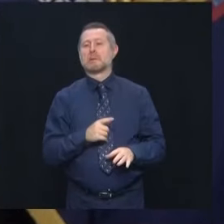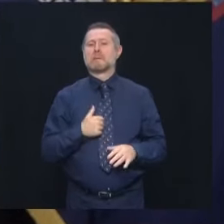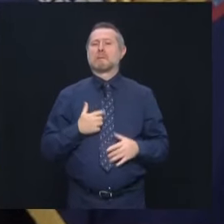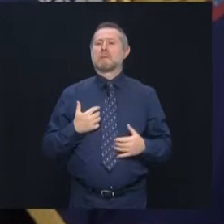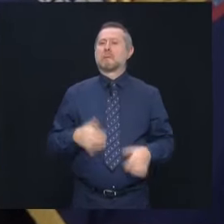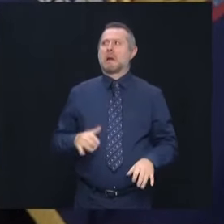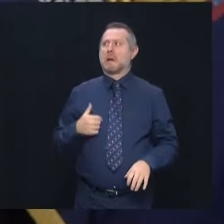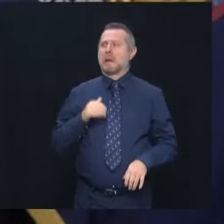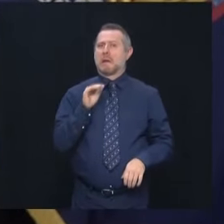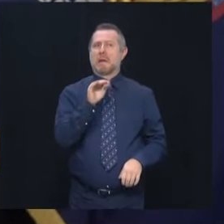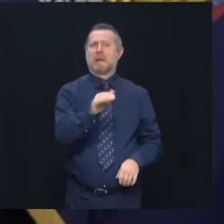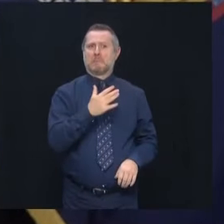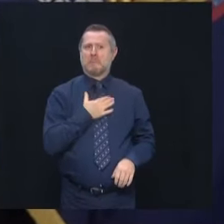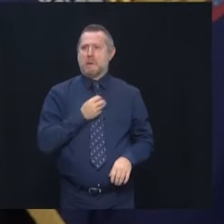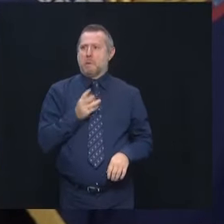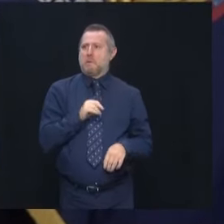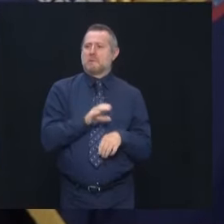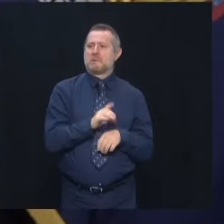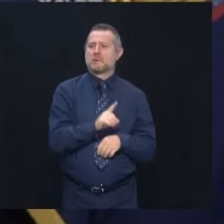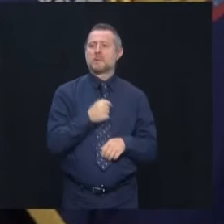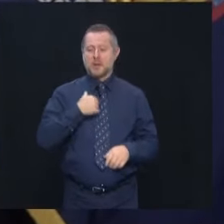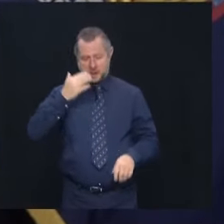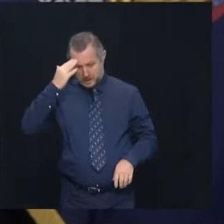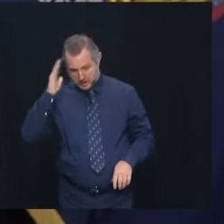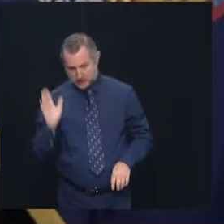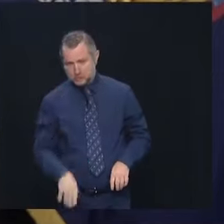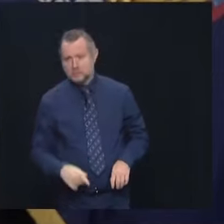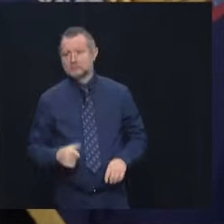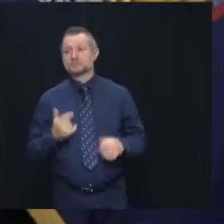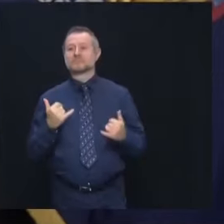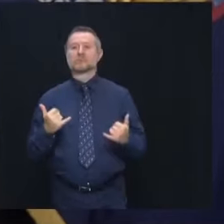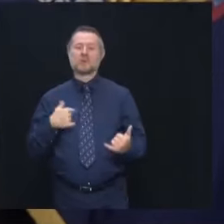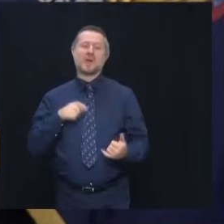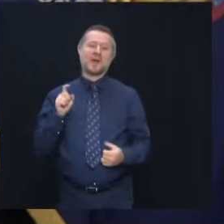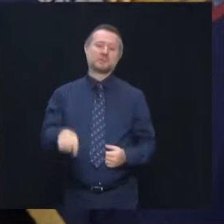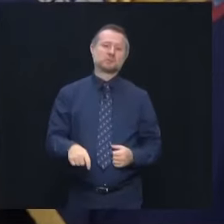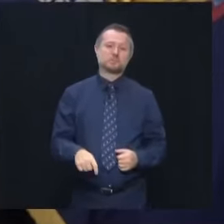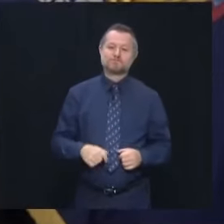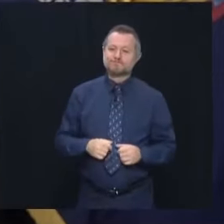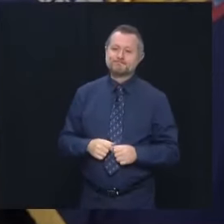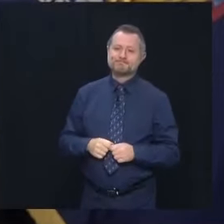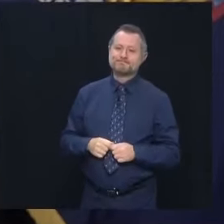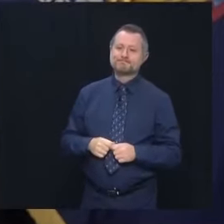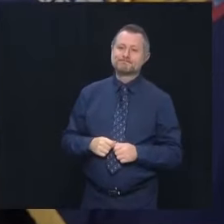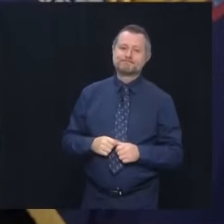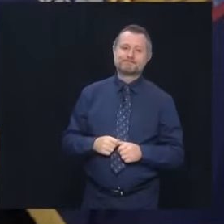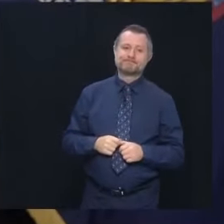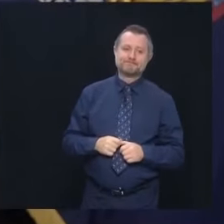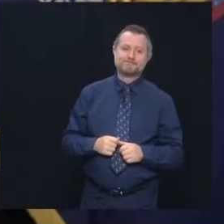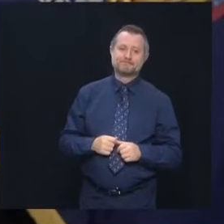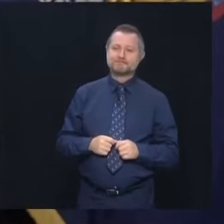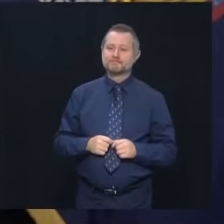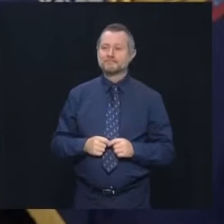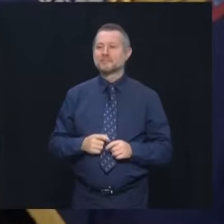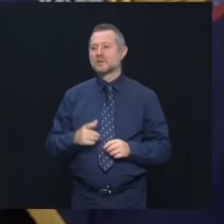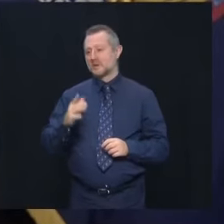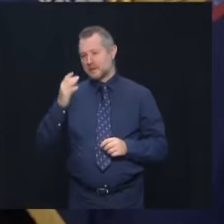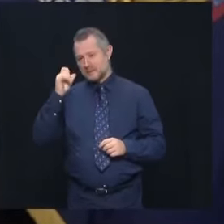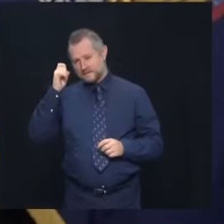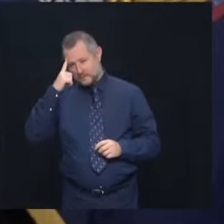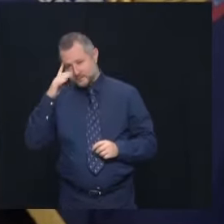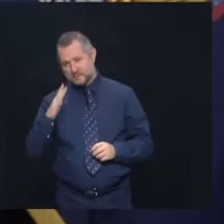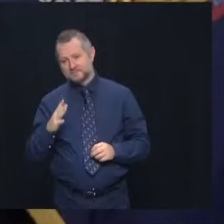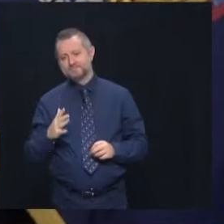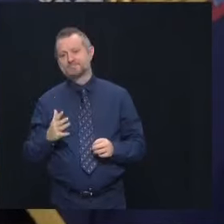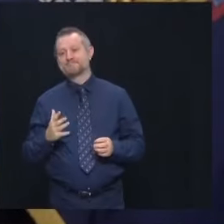that. I know, but you have to do it now. That's for the bureaucracy to accept that